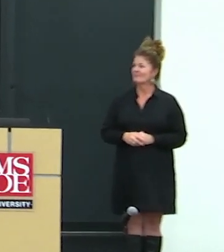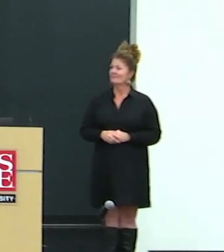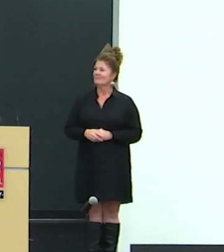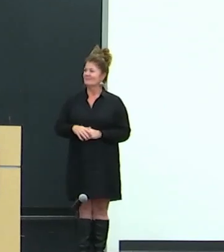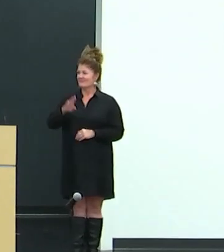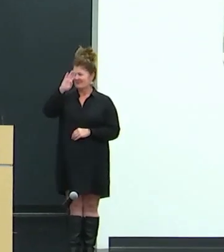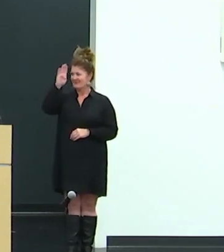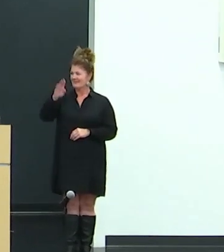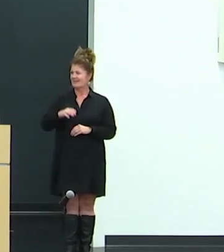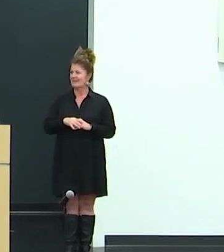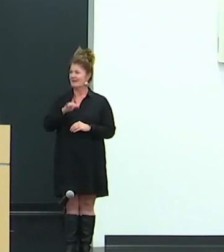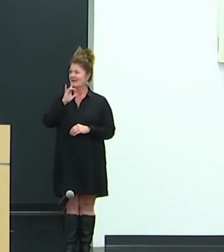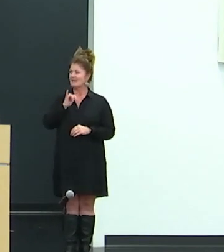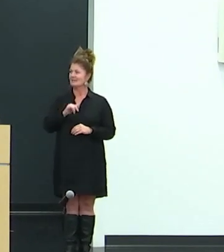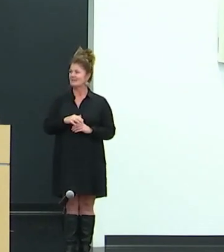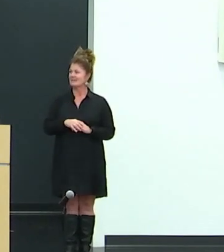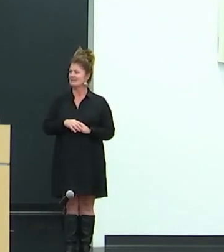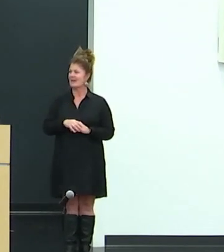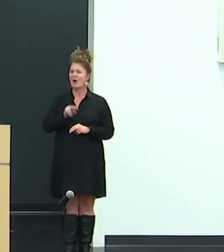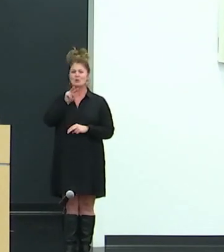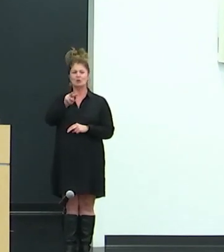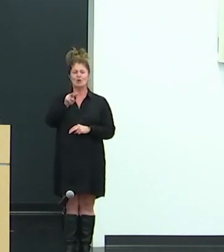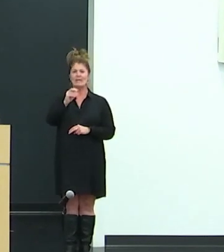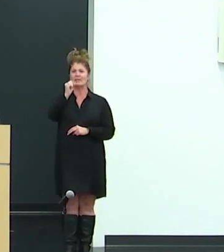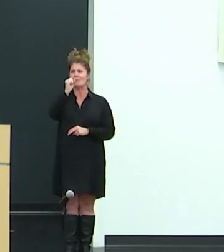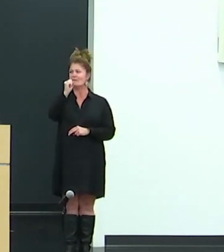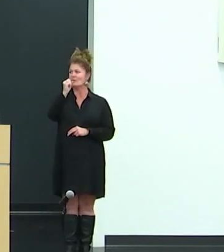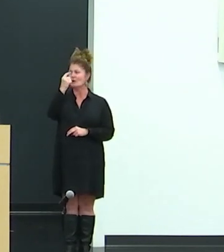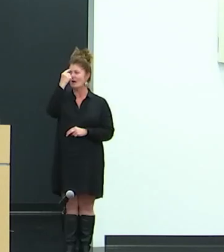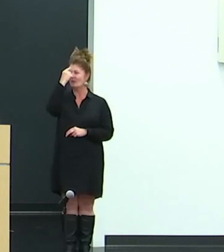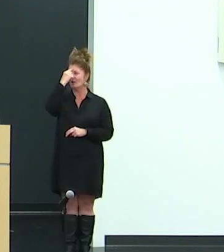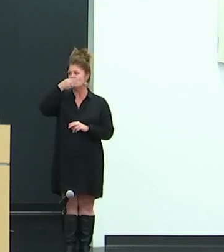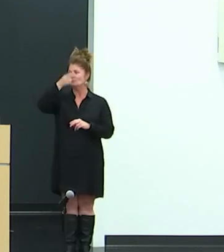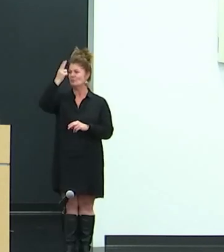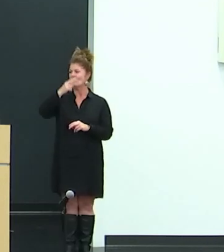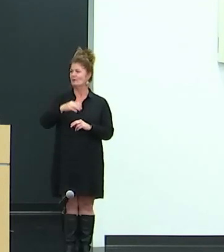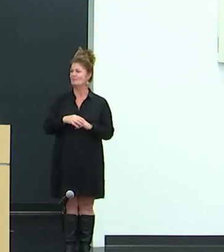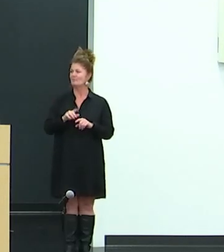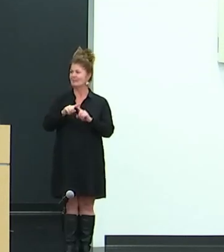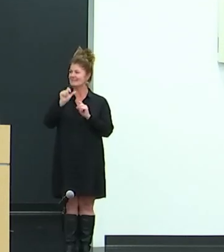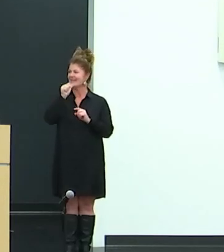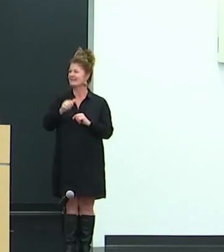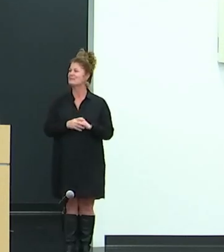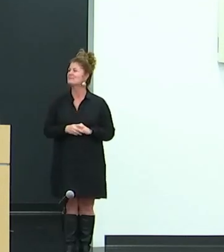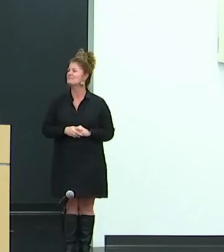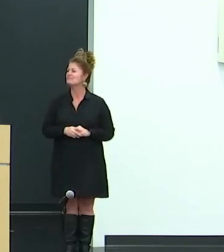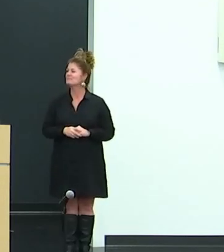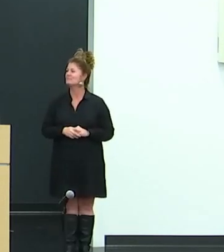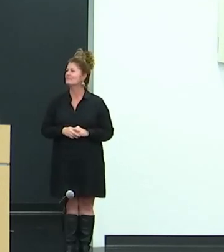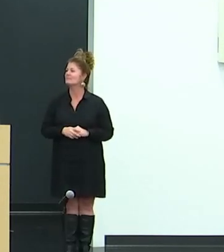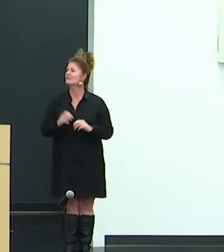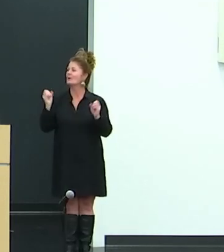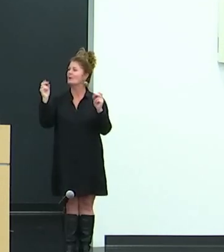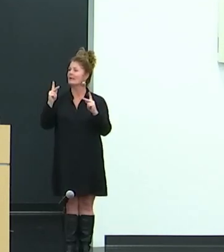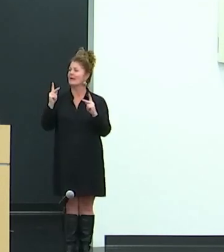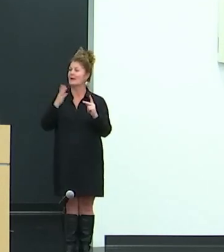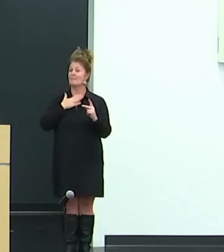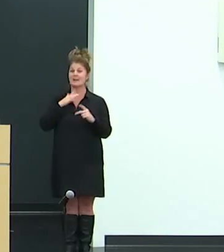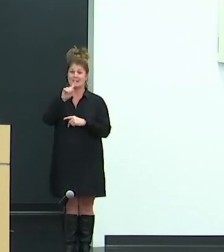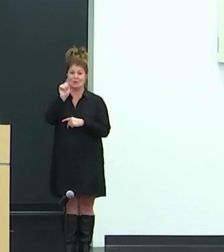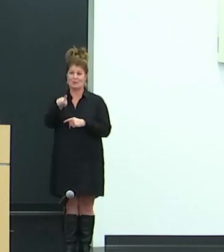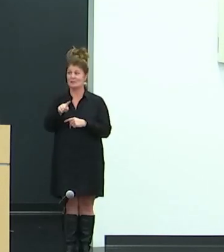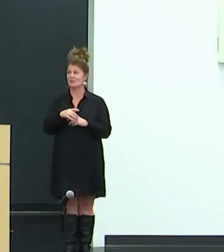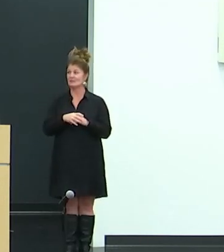Hi, I'm actually surprised. I was looking at the microphone and I thought it would be too high for me, but it's not. Okay, so my question,